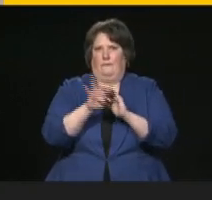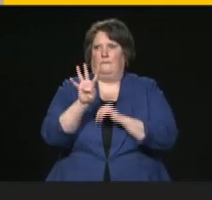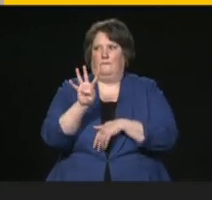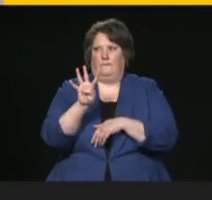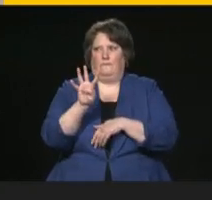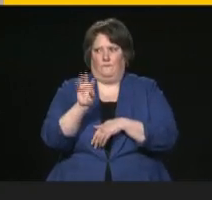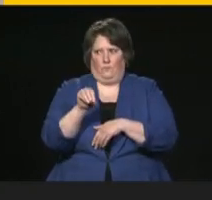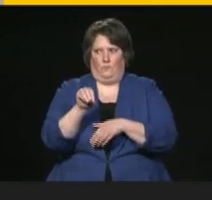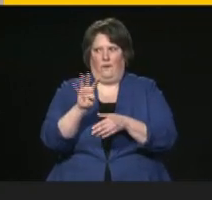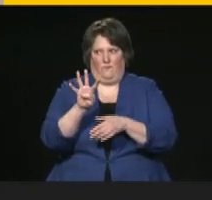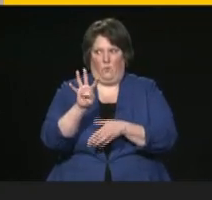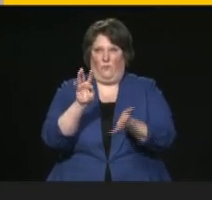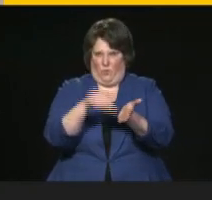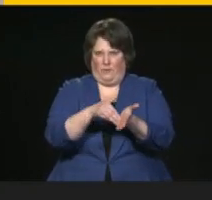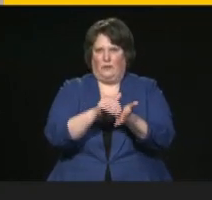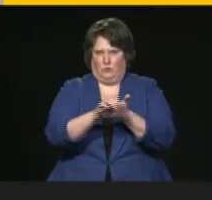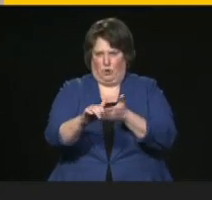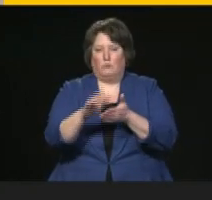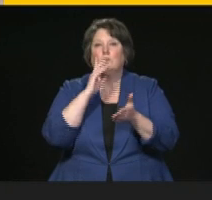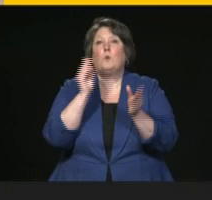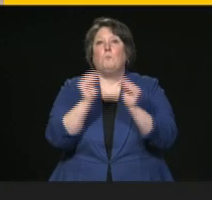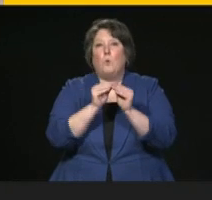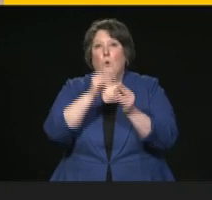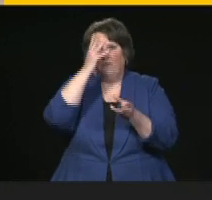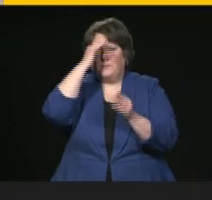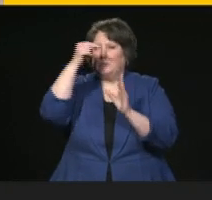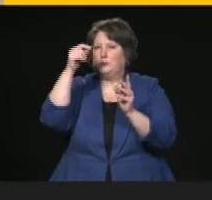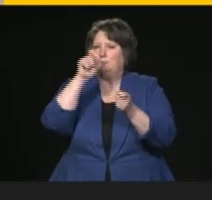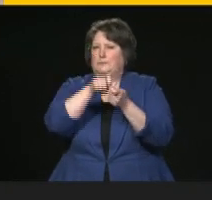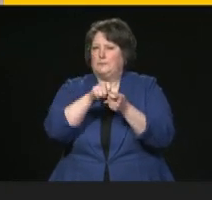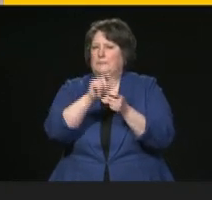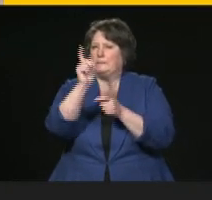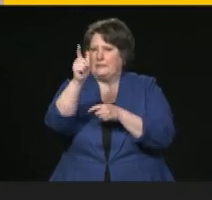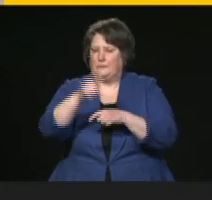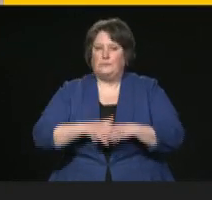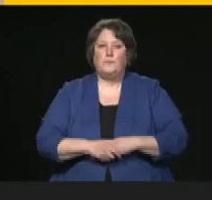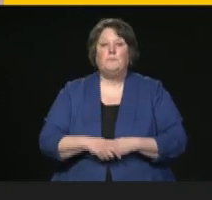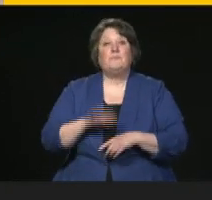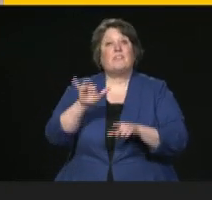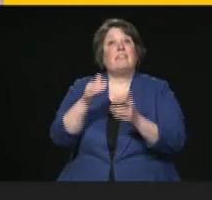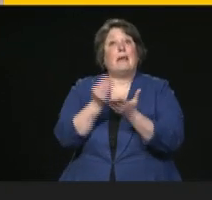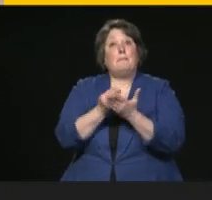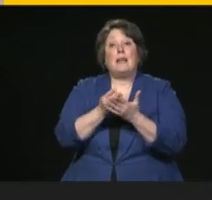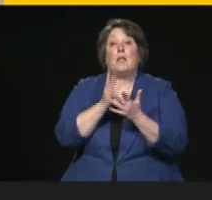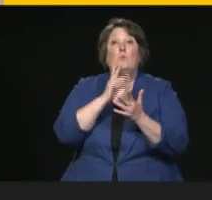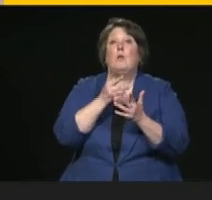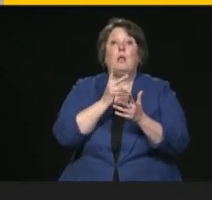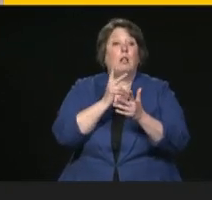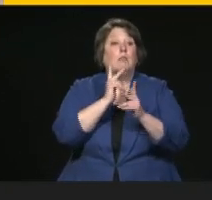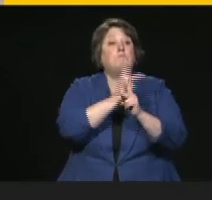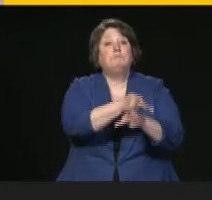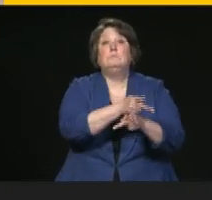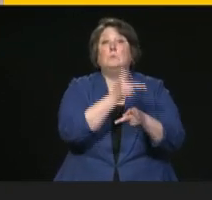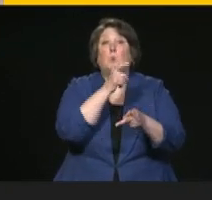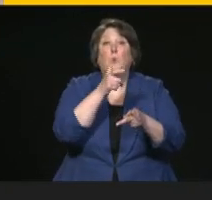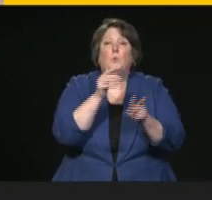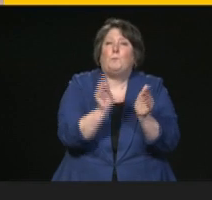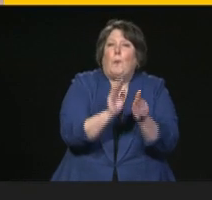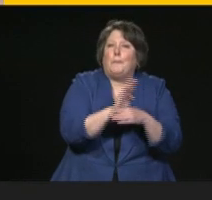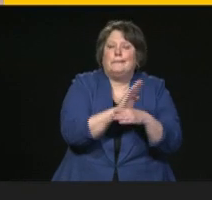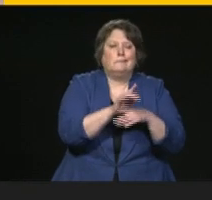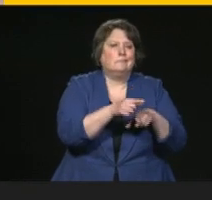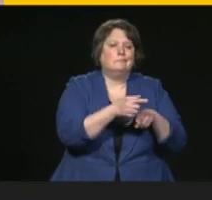will follow. This funding will support restaurants, coffee shops, travel